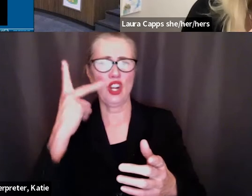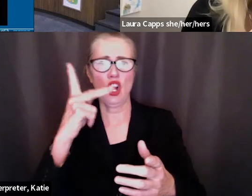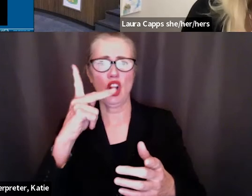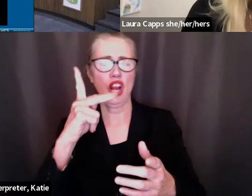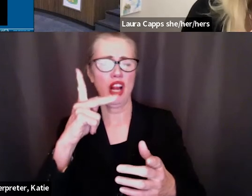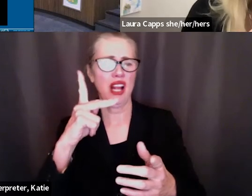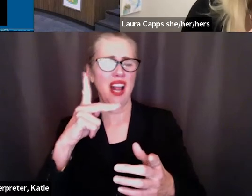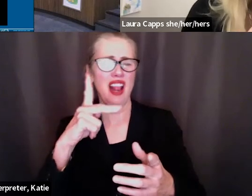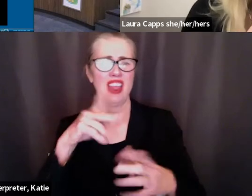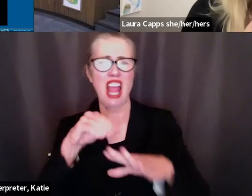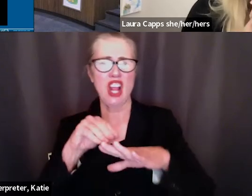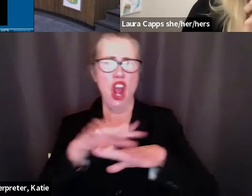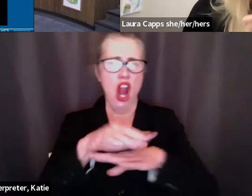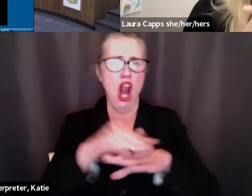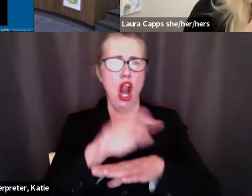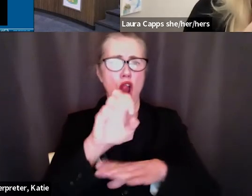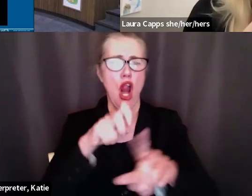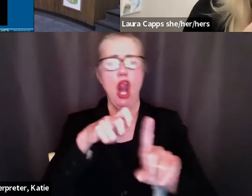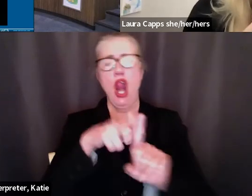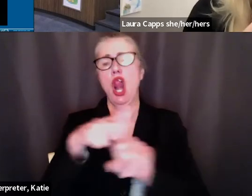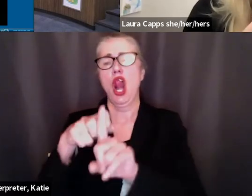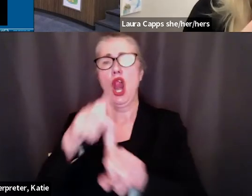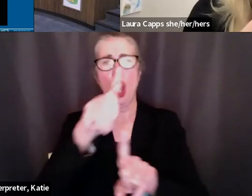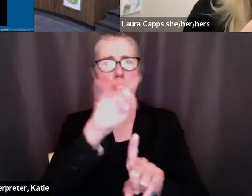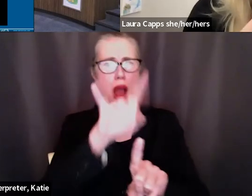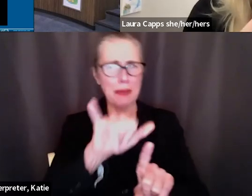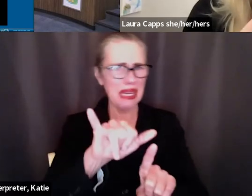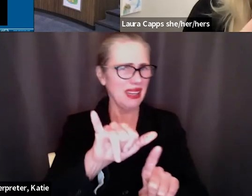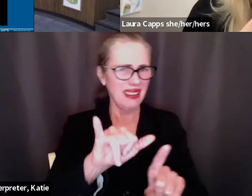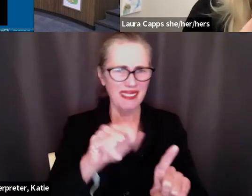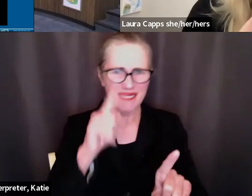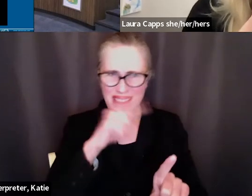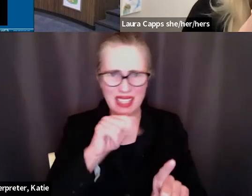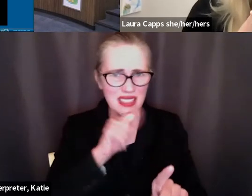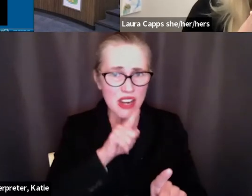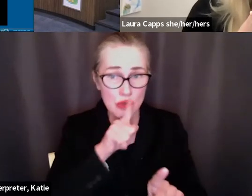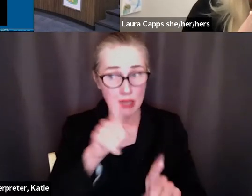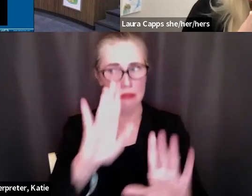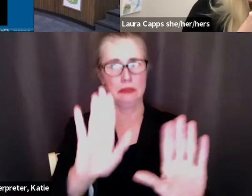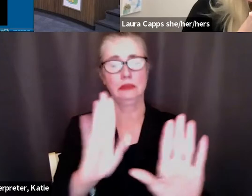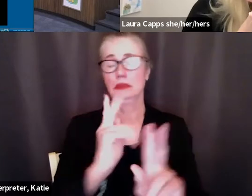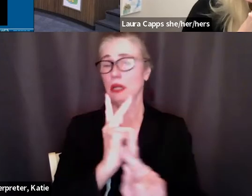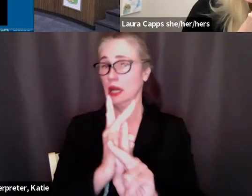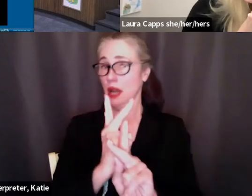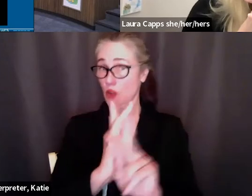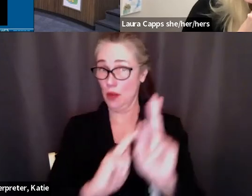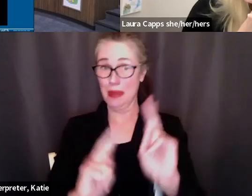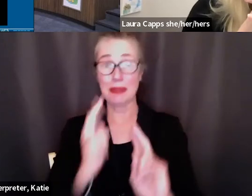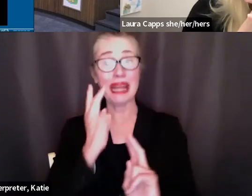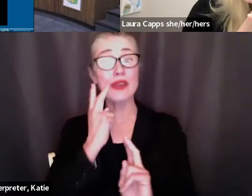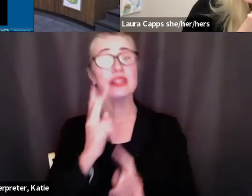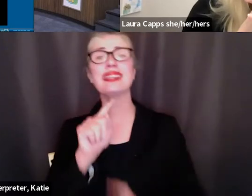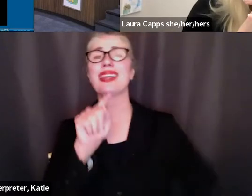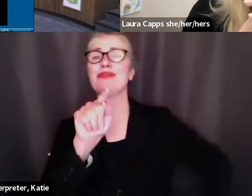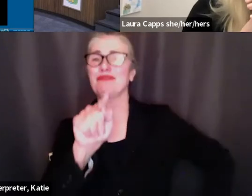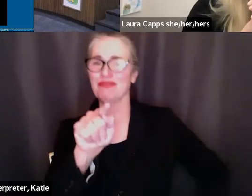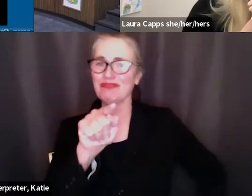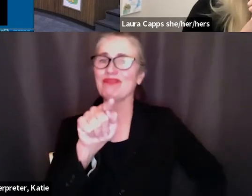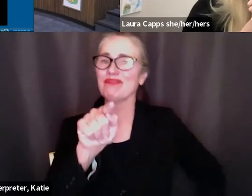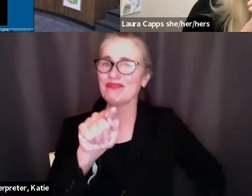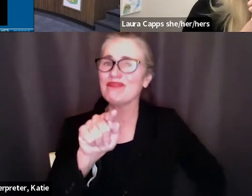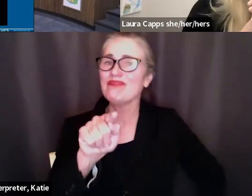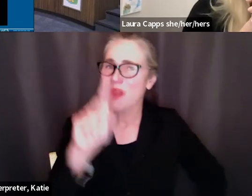apparent when you're watching it so um i would just be really careful because there's now people watching the politics in town we're we're paying